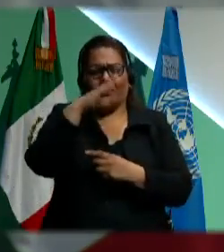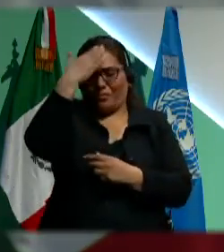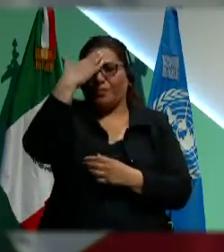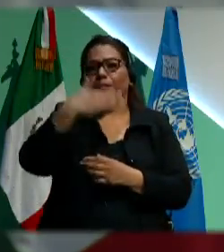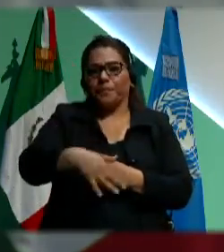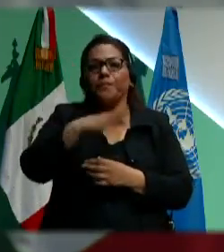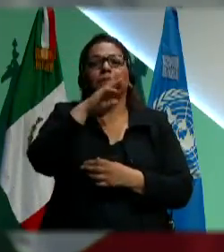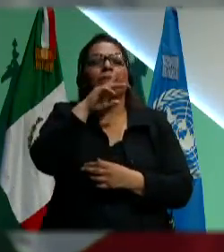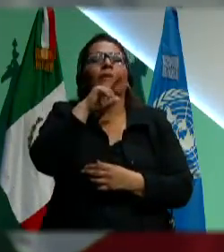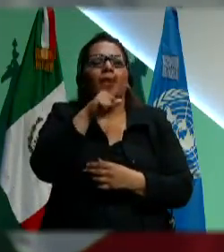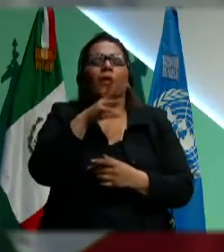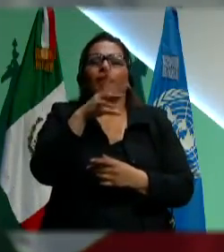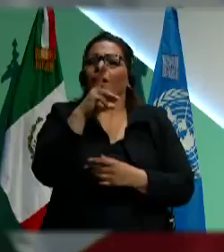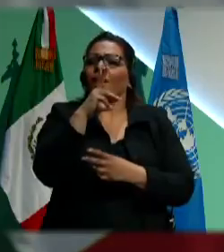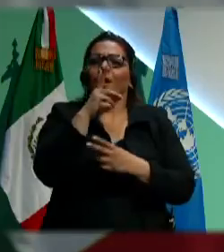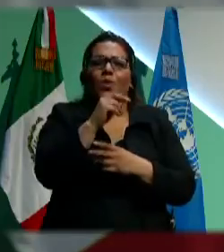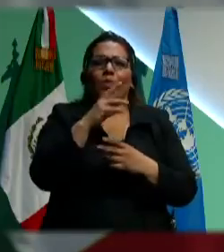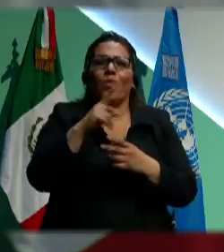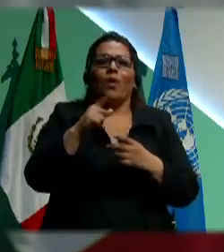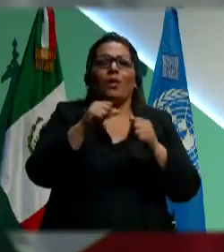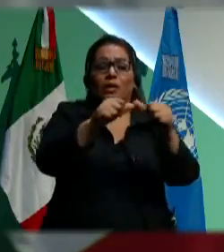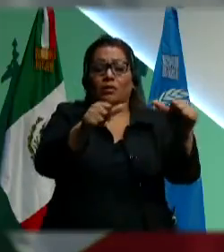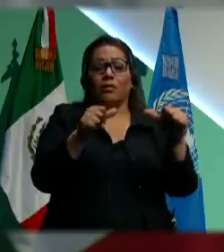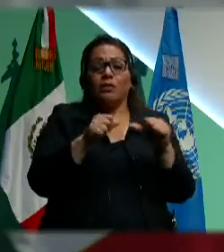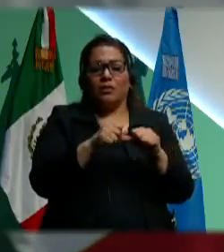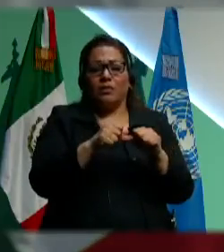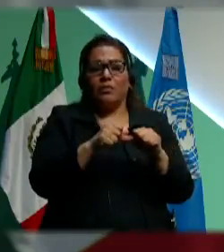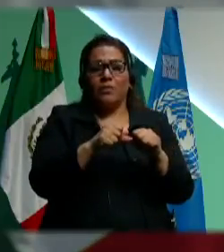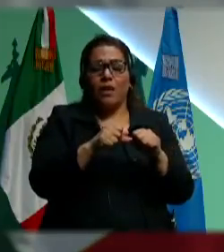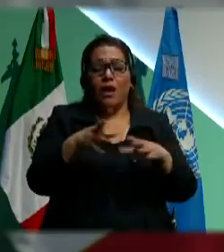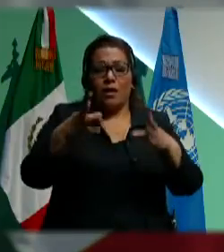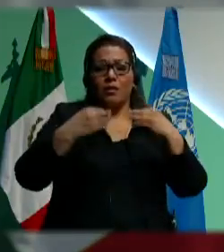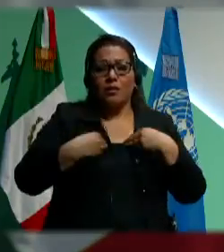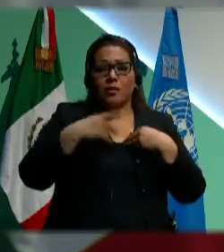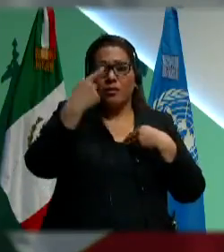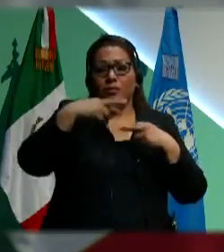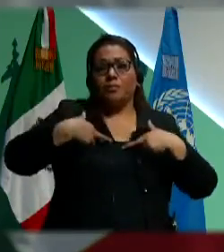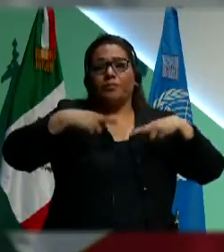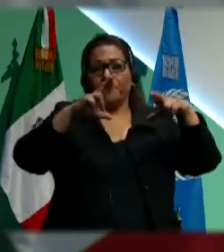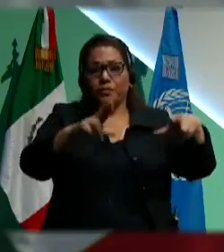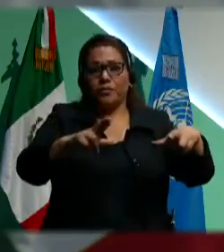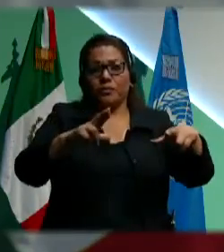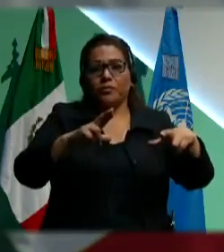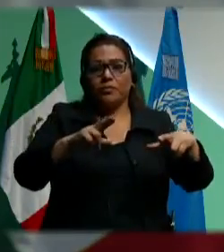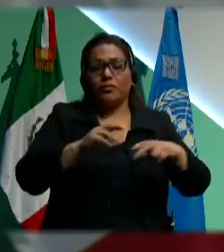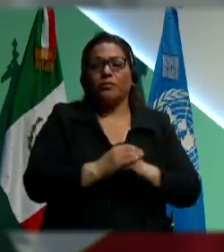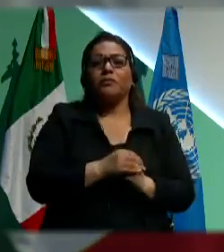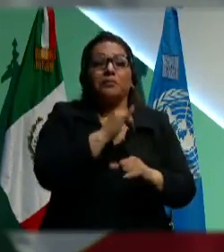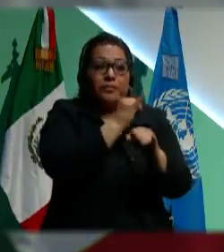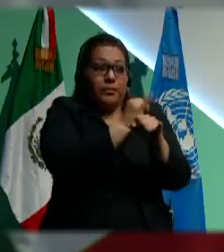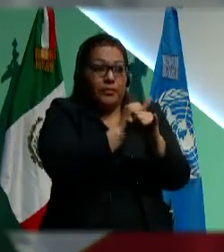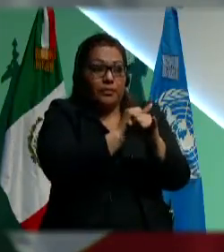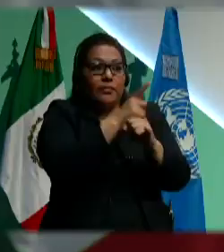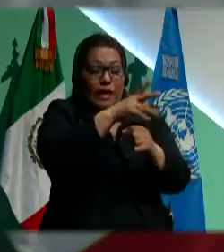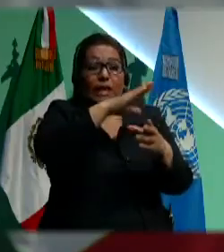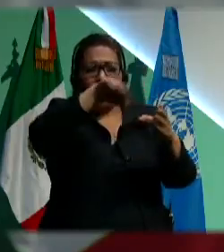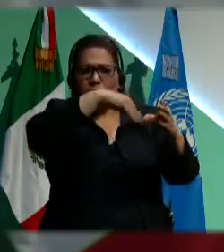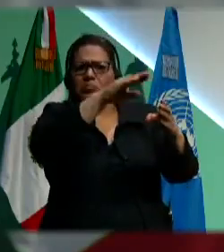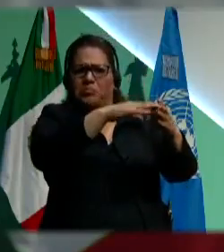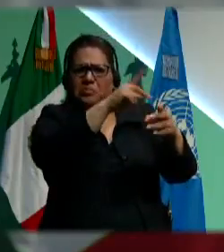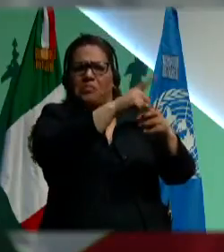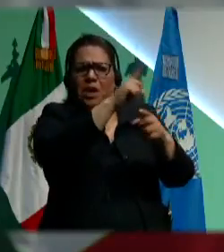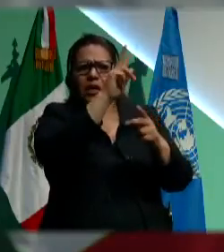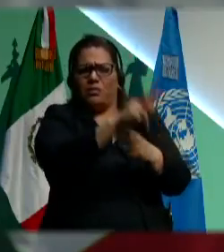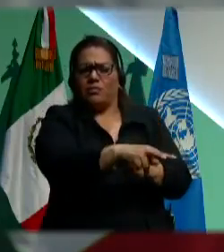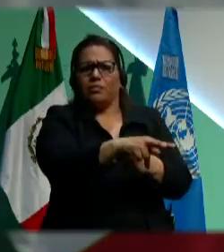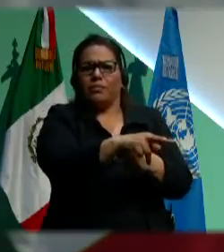human intent. But inclusion presupposes the rule of law. As the internet redefines institutions globally and locally,